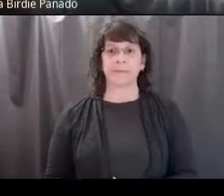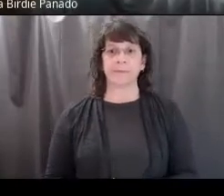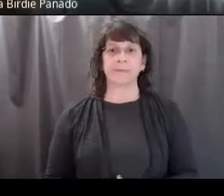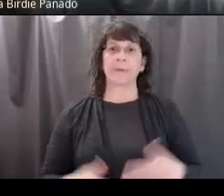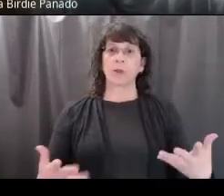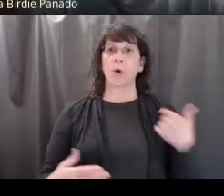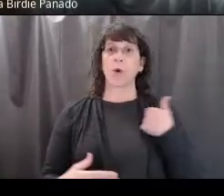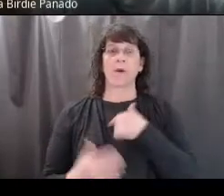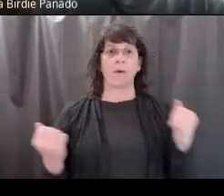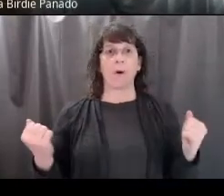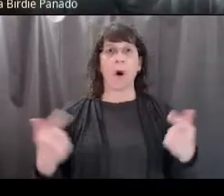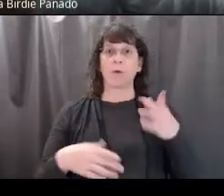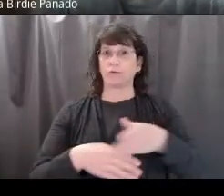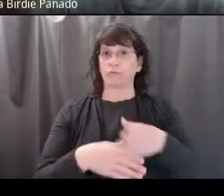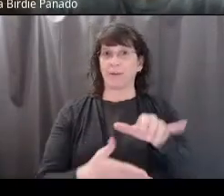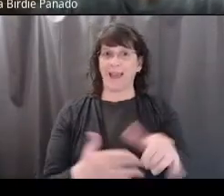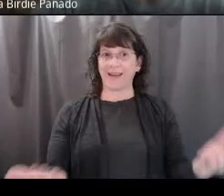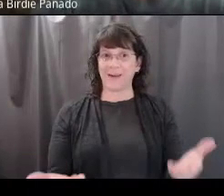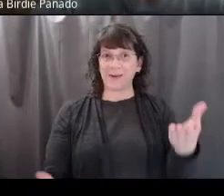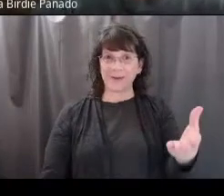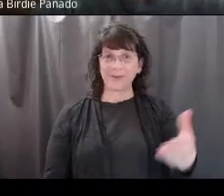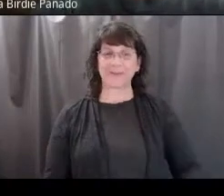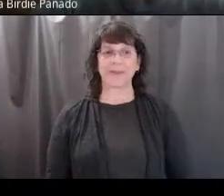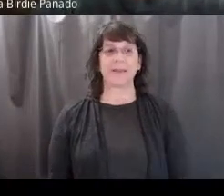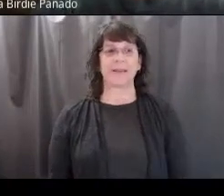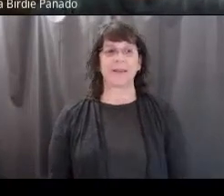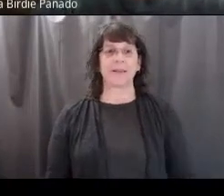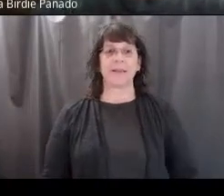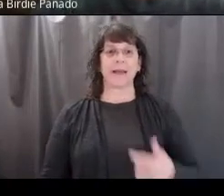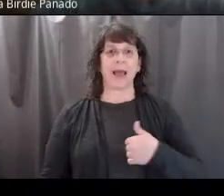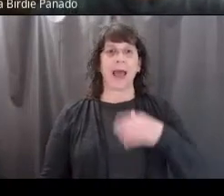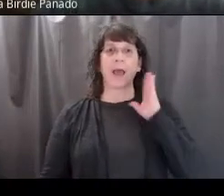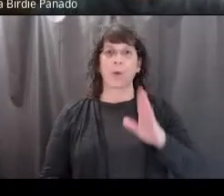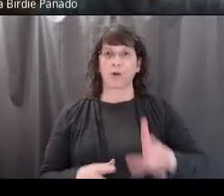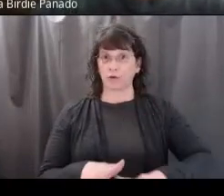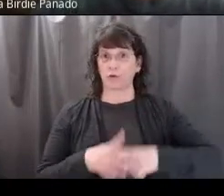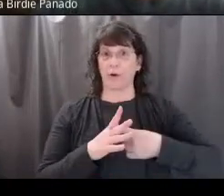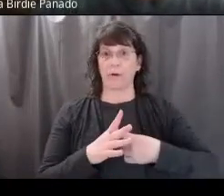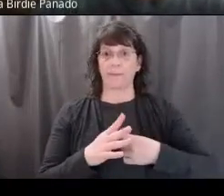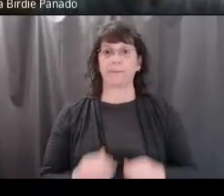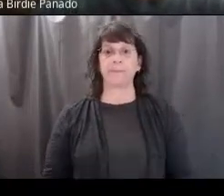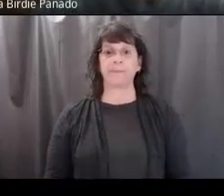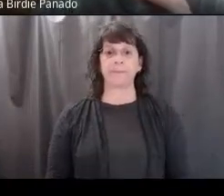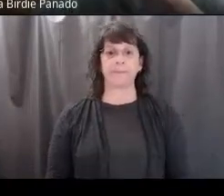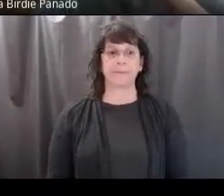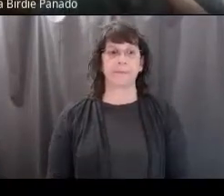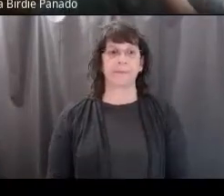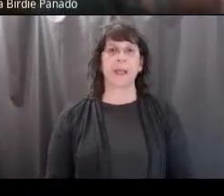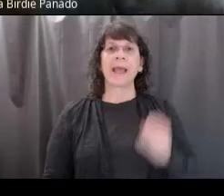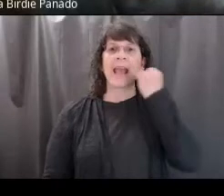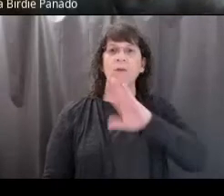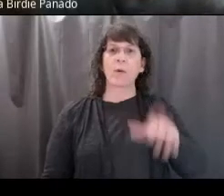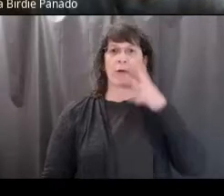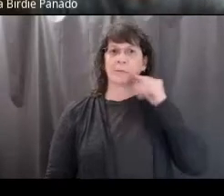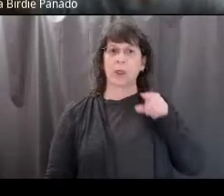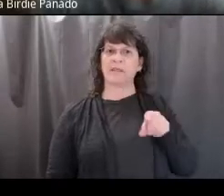So we are all going to share that right here. And I will kick us off. So if you've never